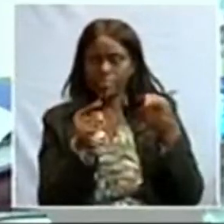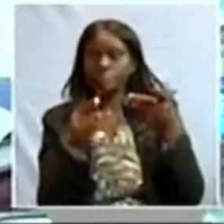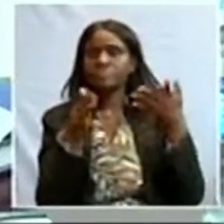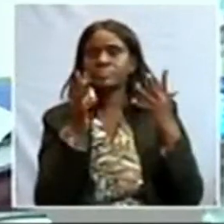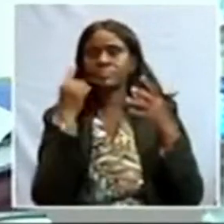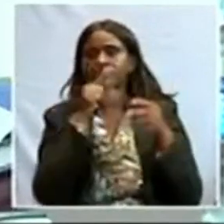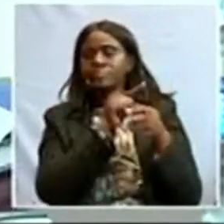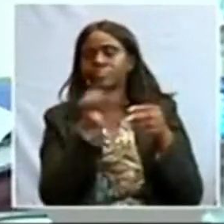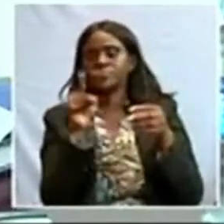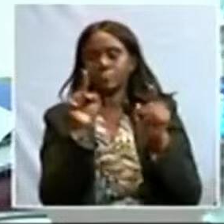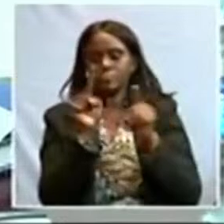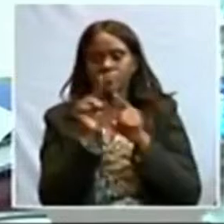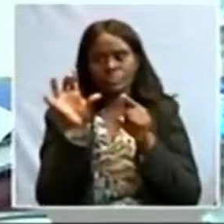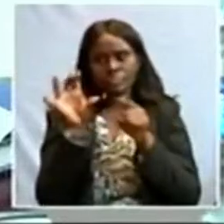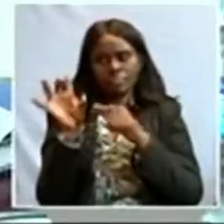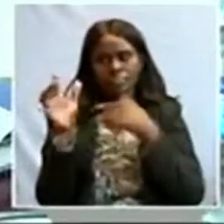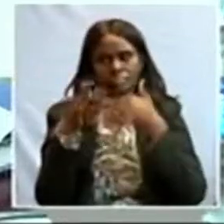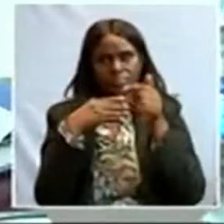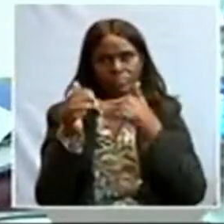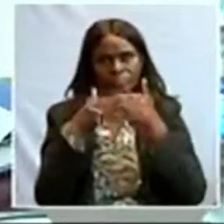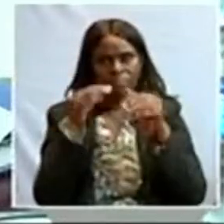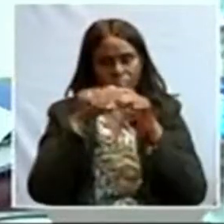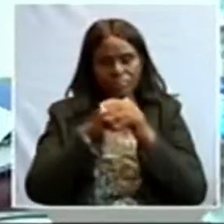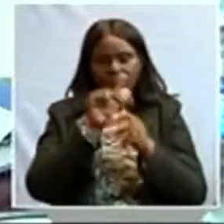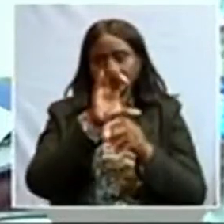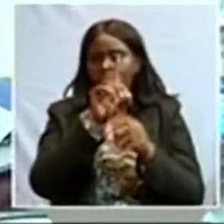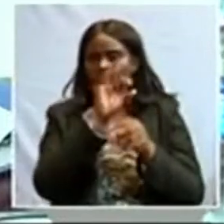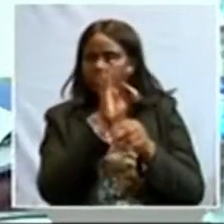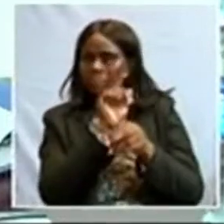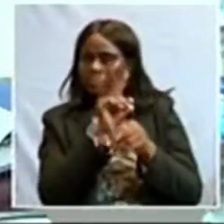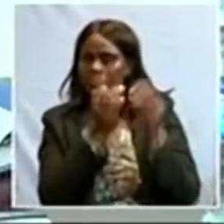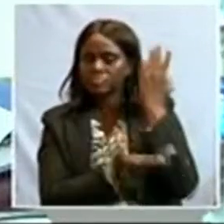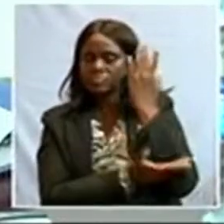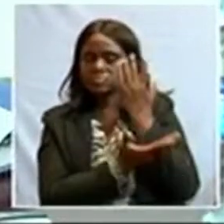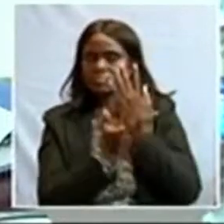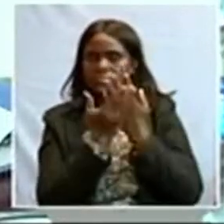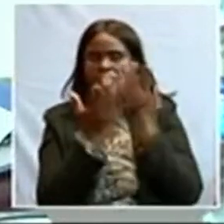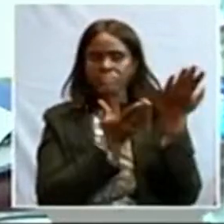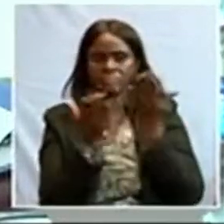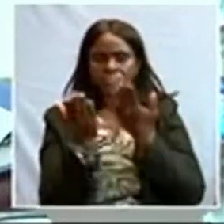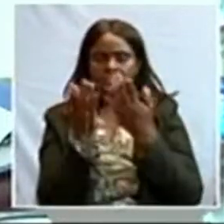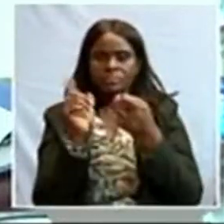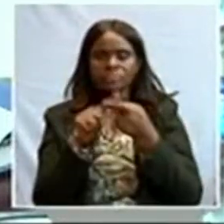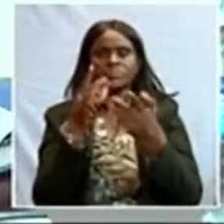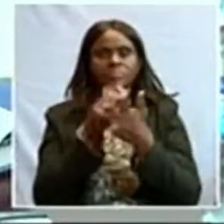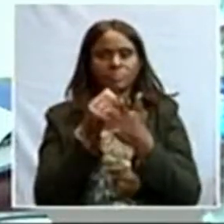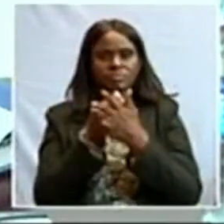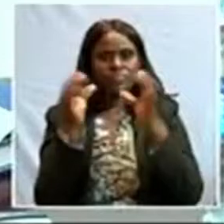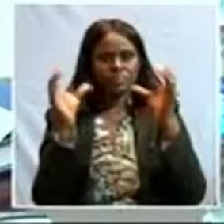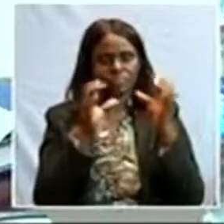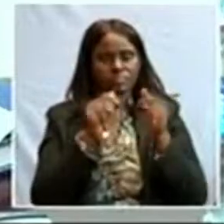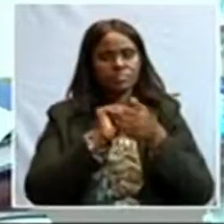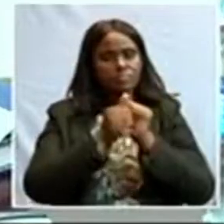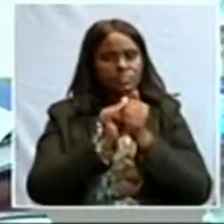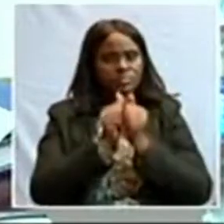for the sector to easily tap into the CDF to improve service delivery to farmers, community